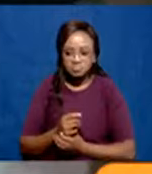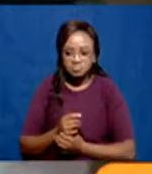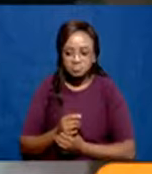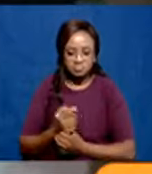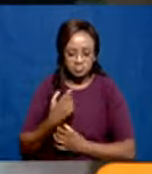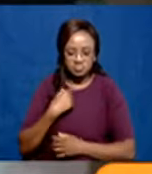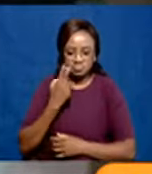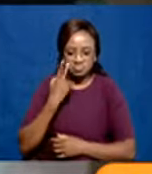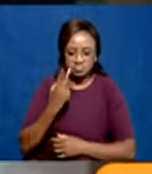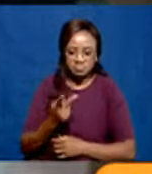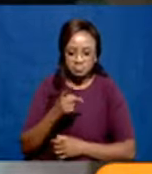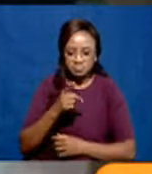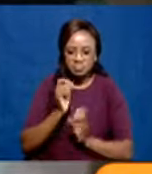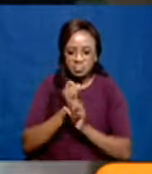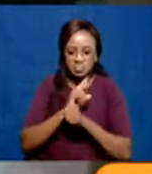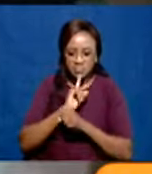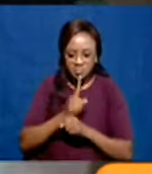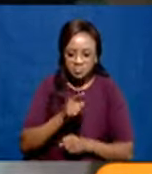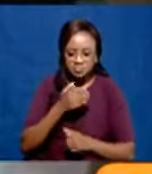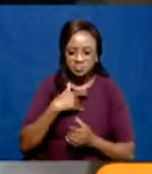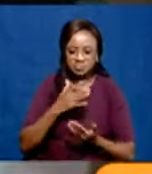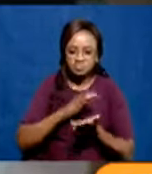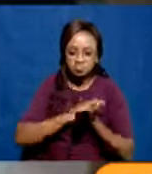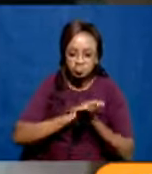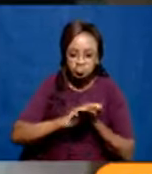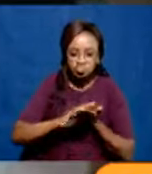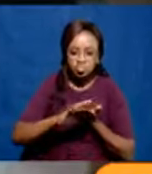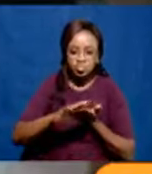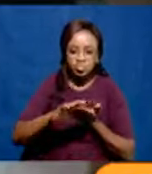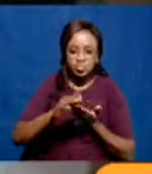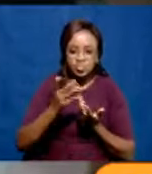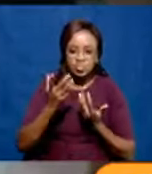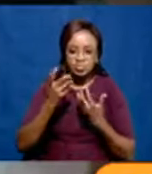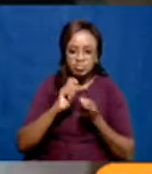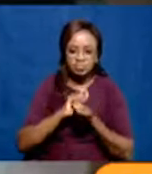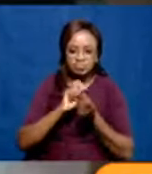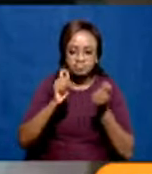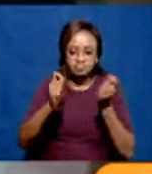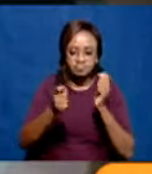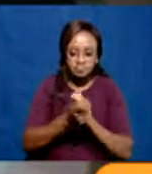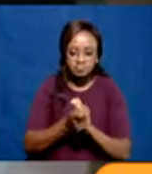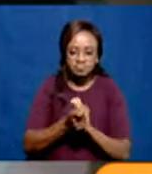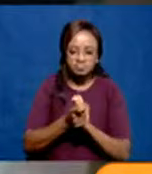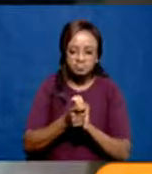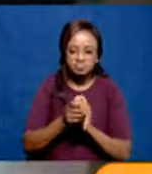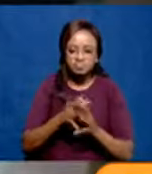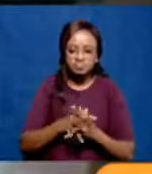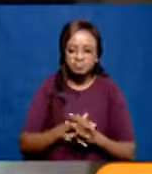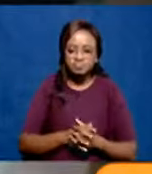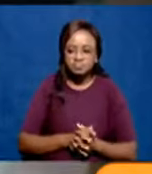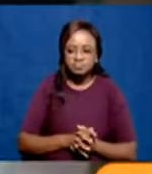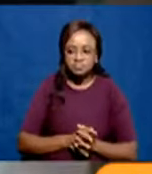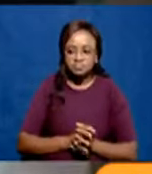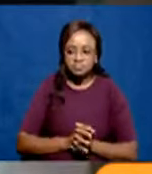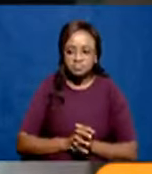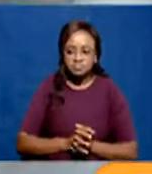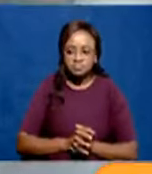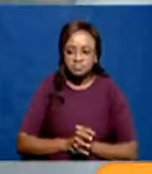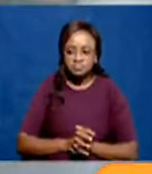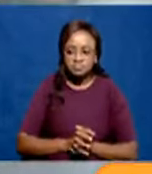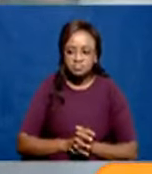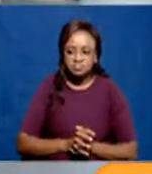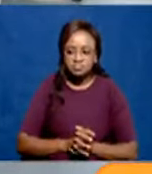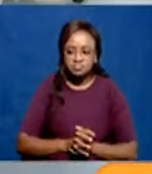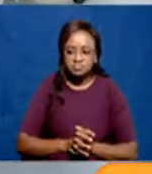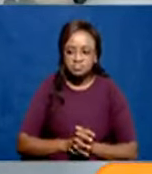at ensuring that smooth transition of from the old to the new year. The transition process. Mm. The transition process is also